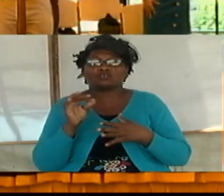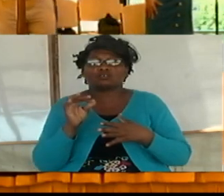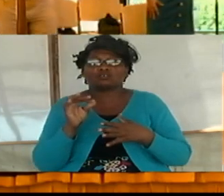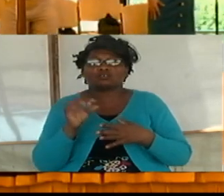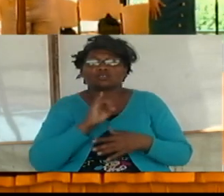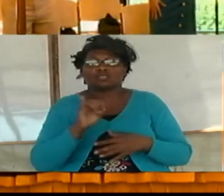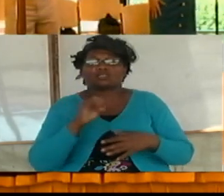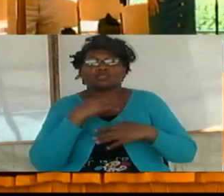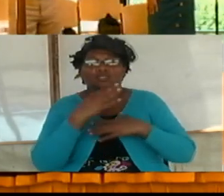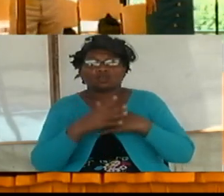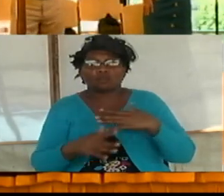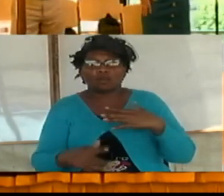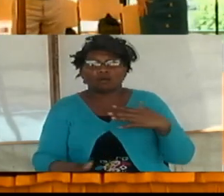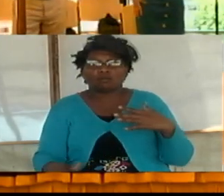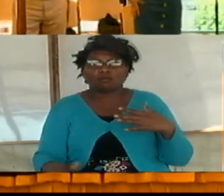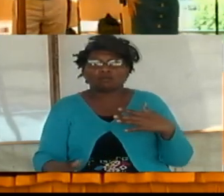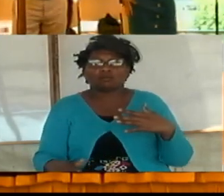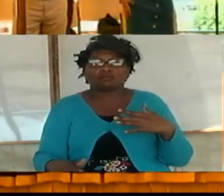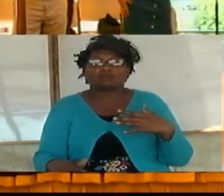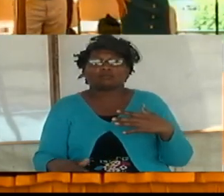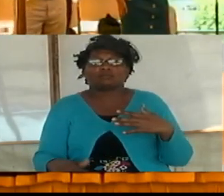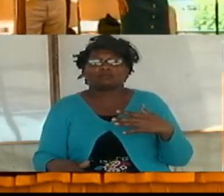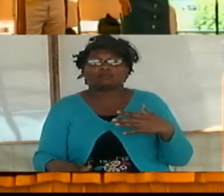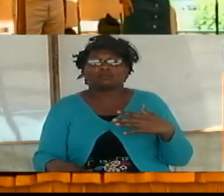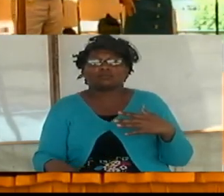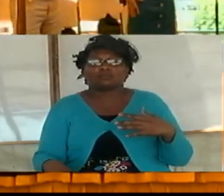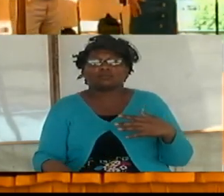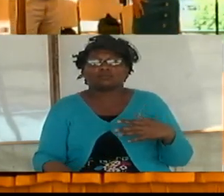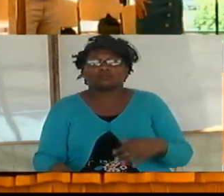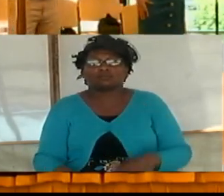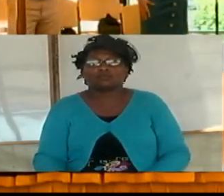is in the blood. And it's so funny